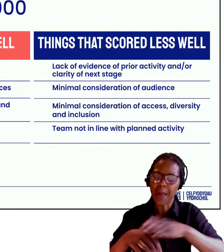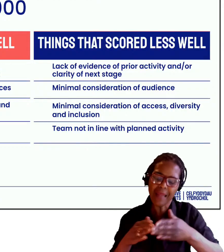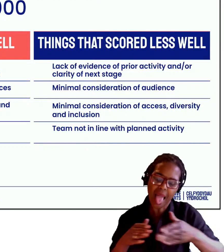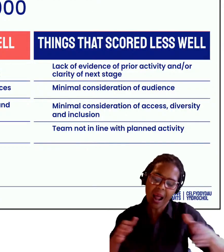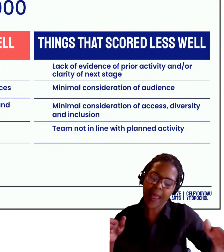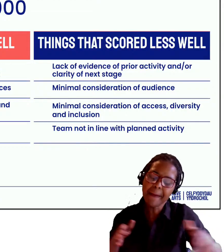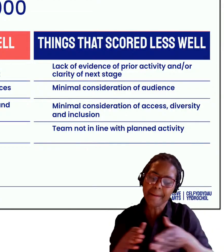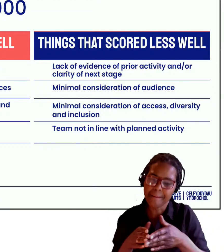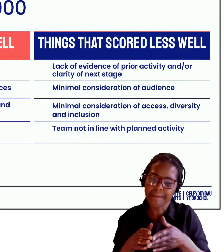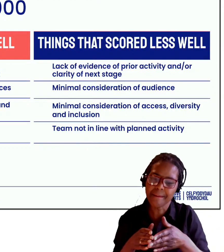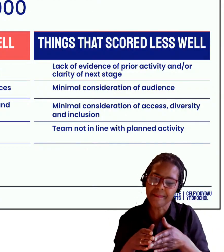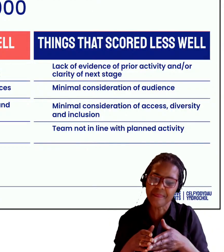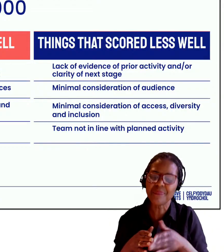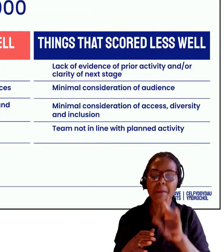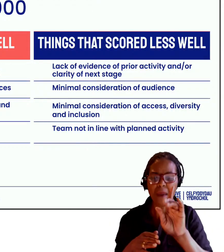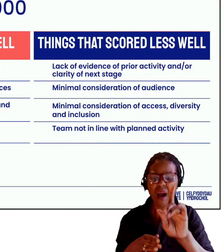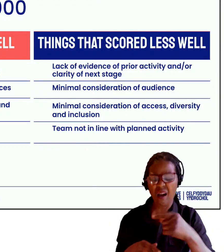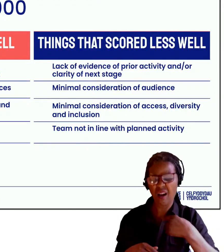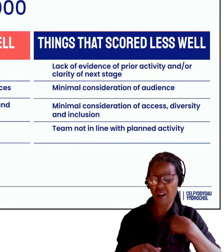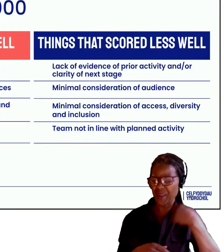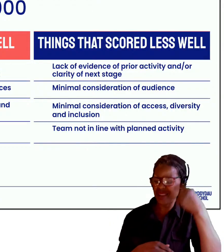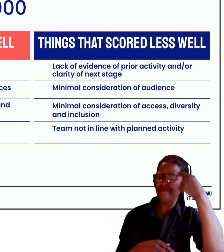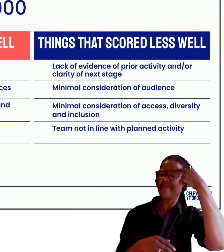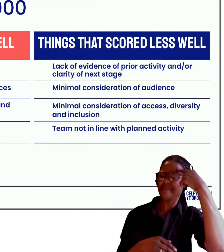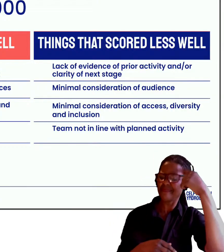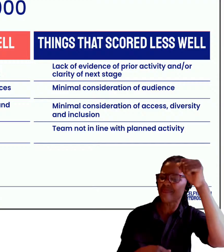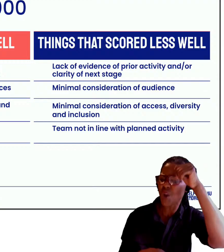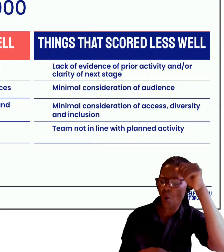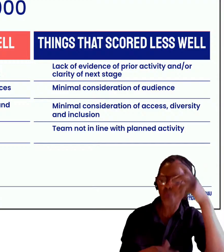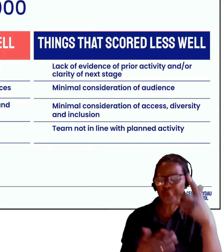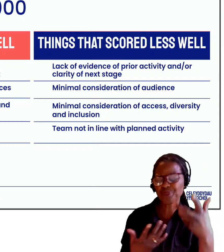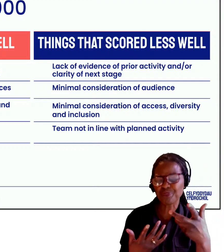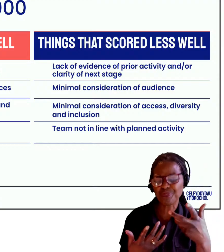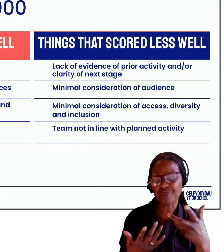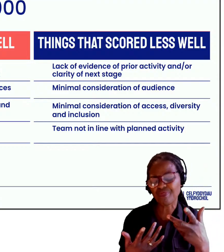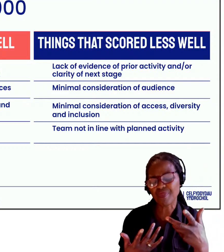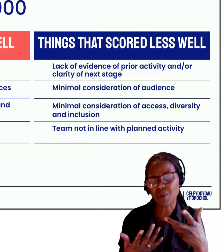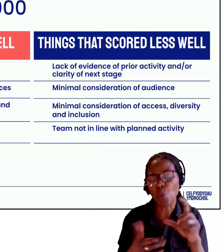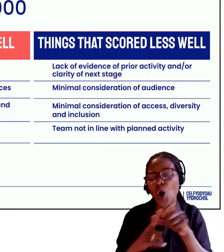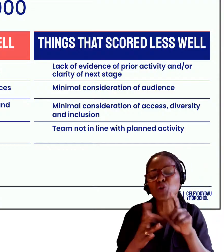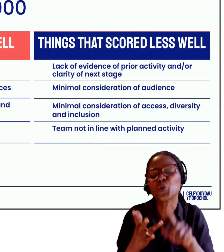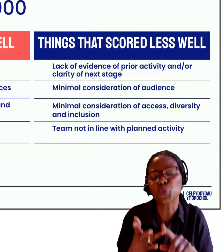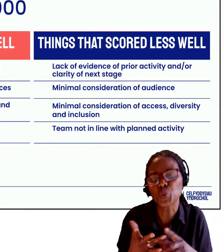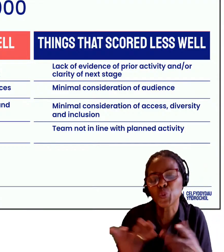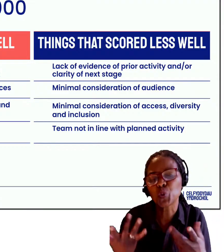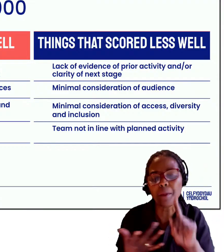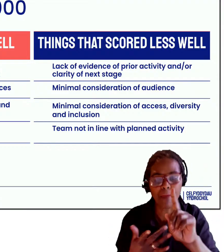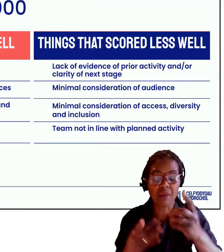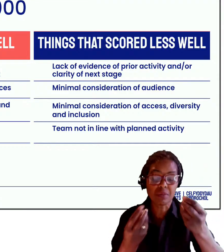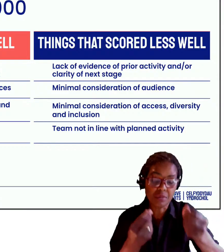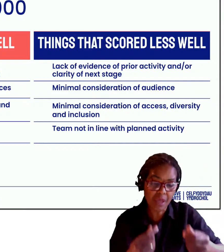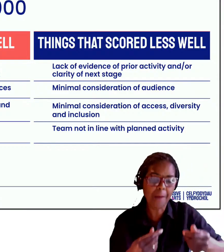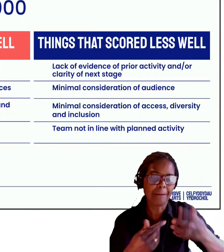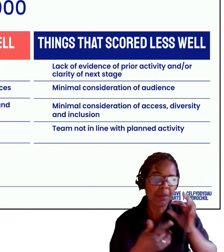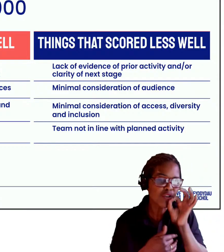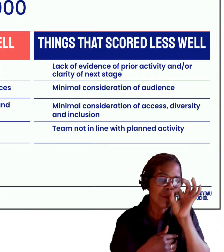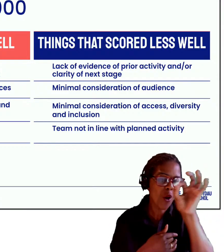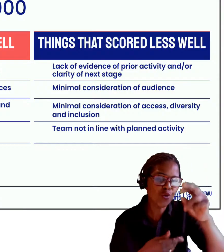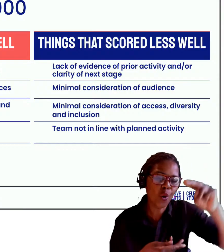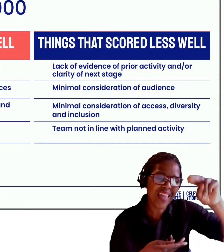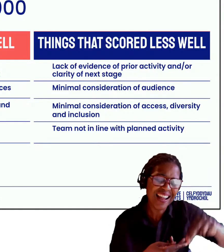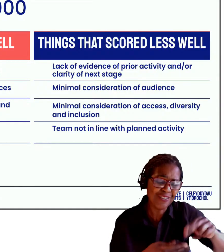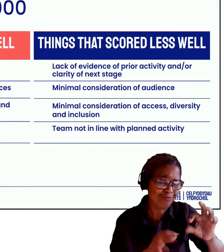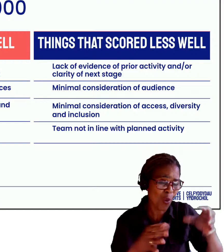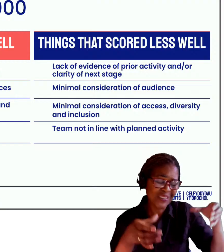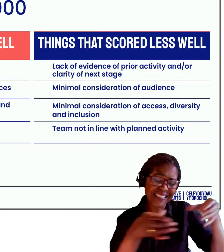of how that would be undertaken, and it was realistic. And then some of the proposals that scored less well, they didn't have a team that sort of matched